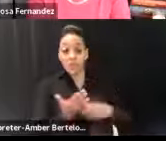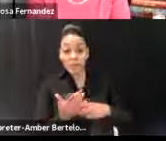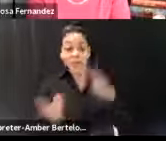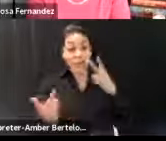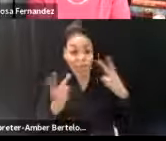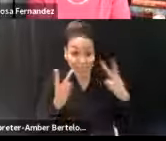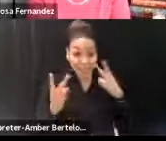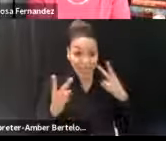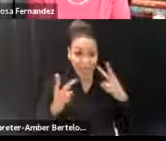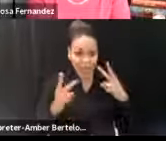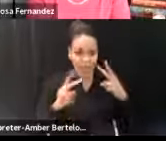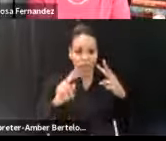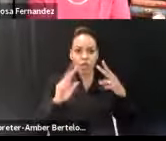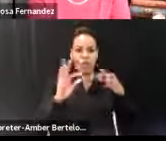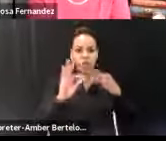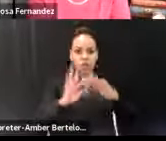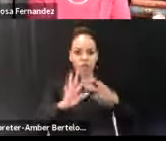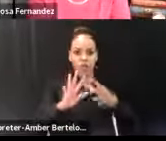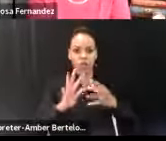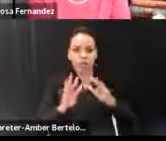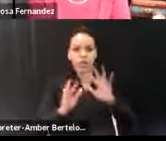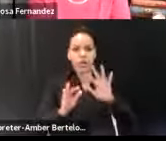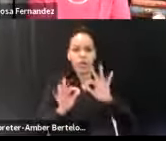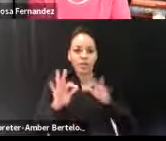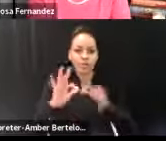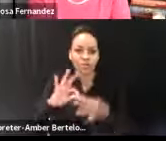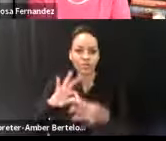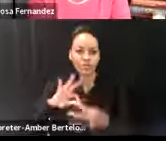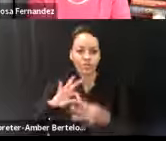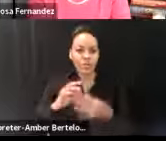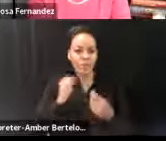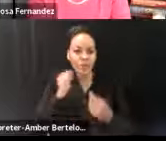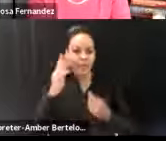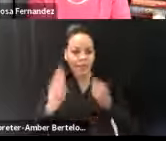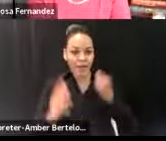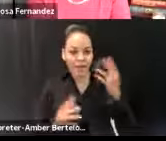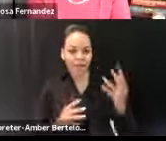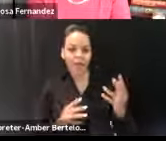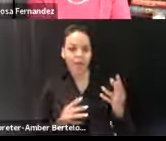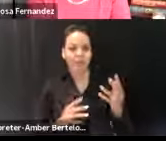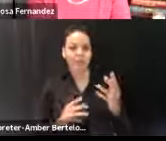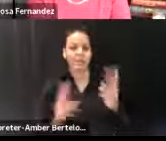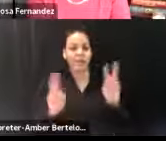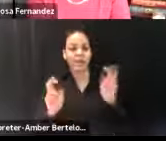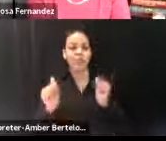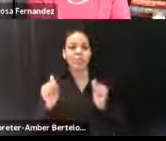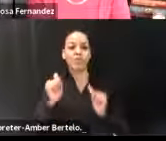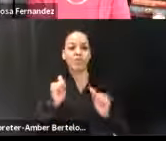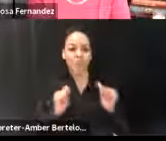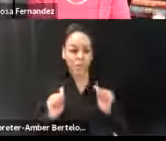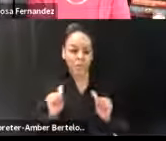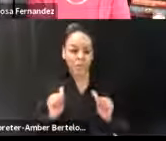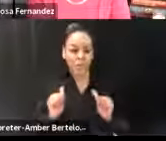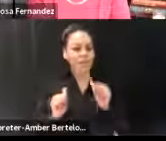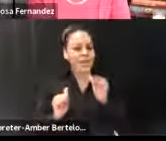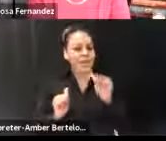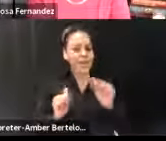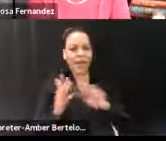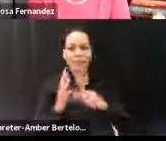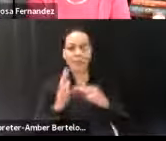seeing the interpreter perform, right? And I say perform not